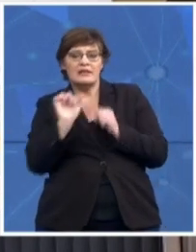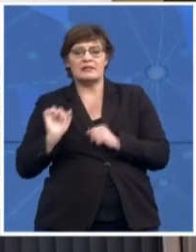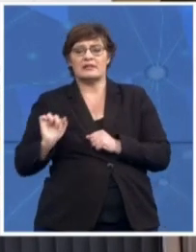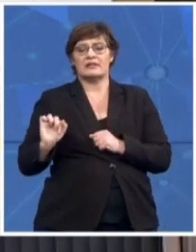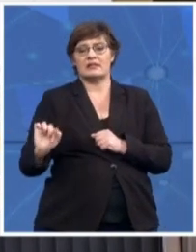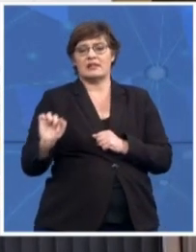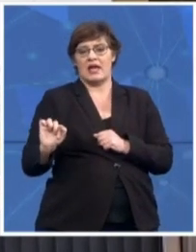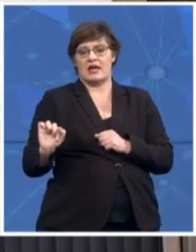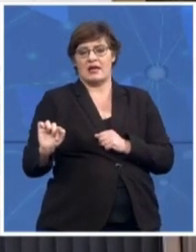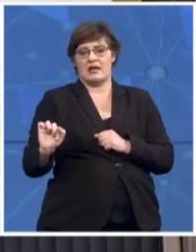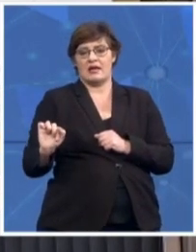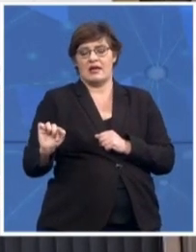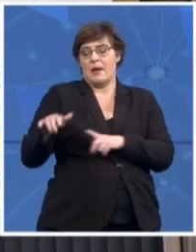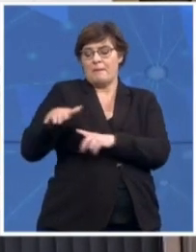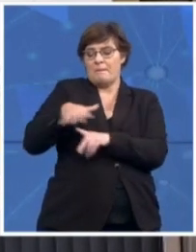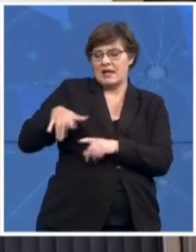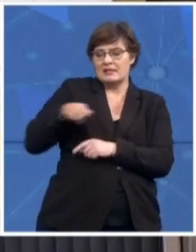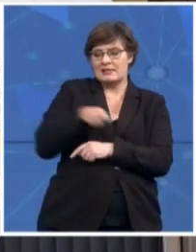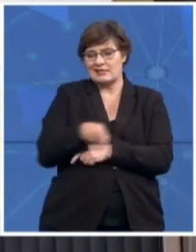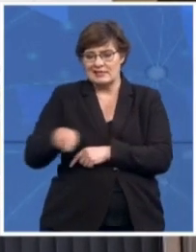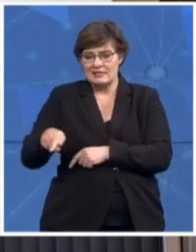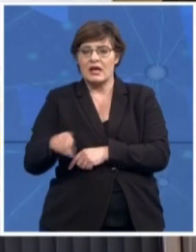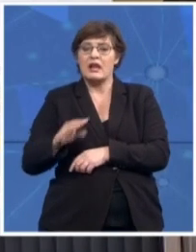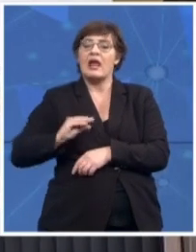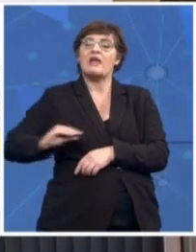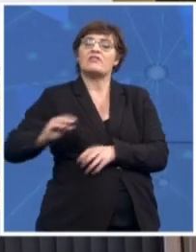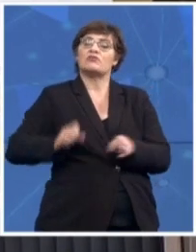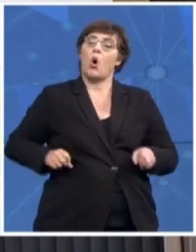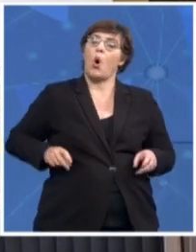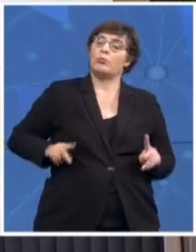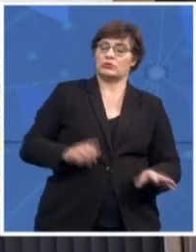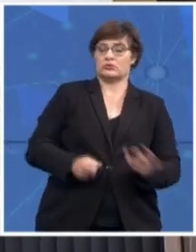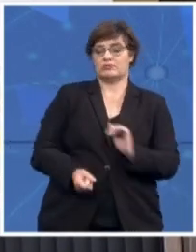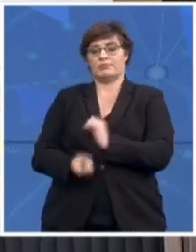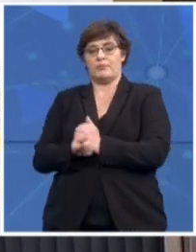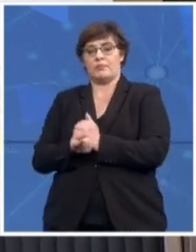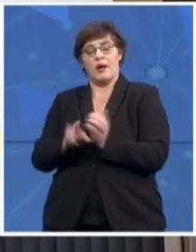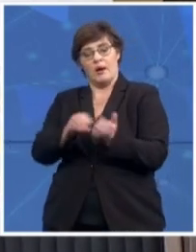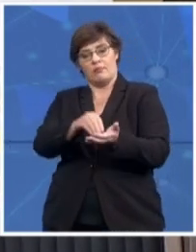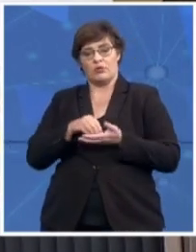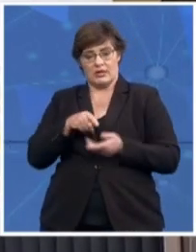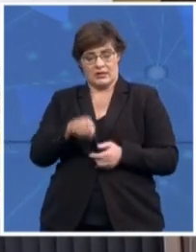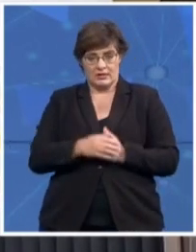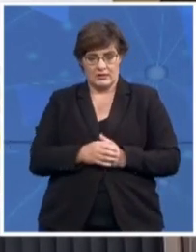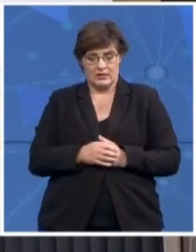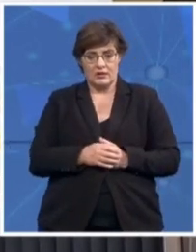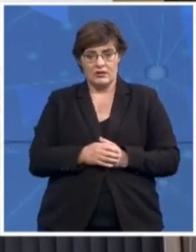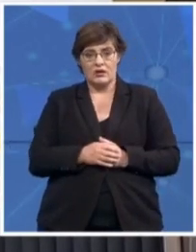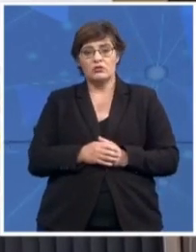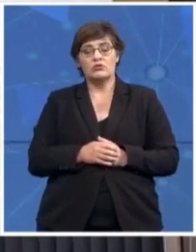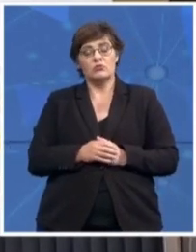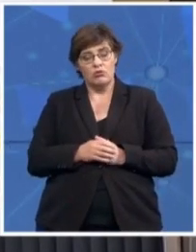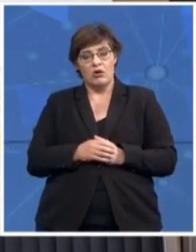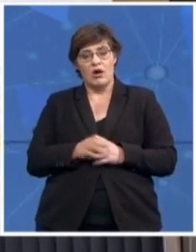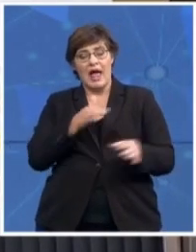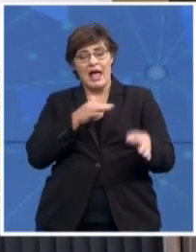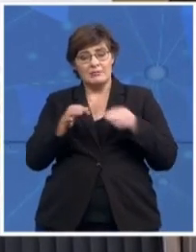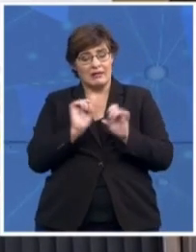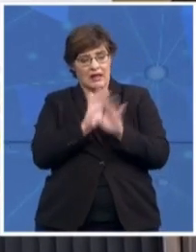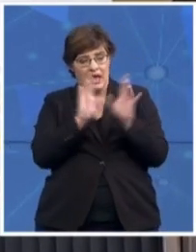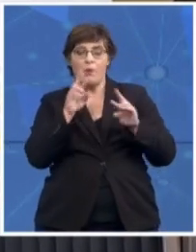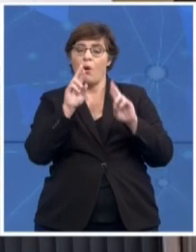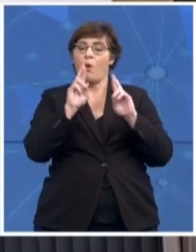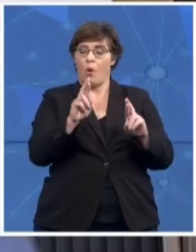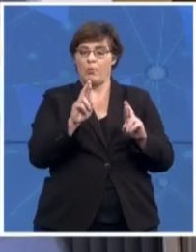also investment opportunities can be brought to the fore. Now, to break it all down for us, I do hope to speak to the premiers, that being